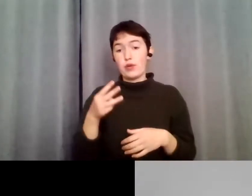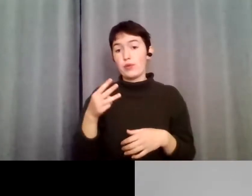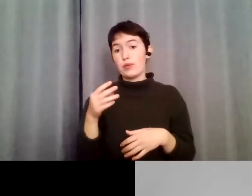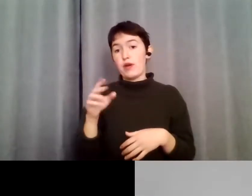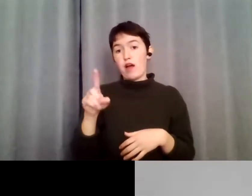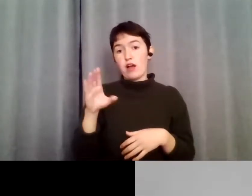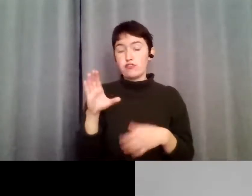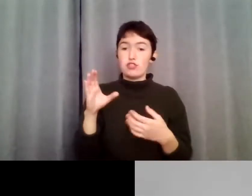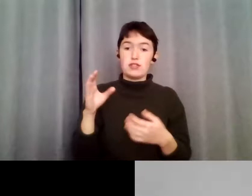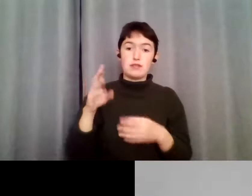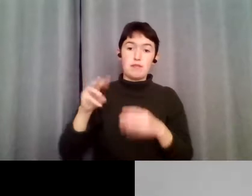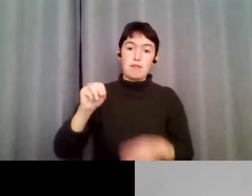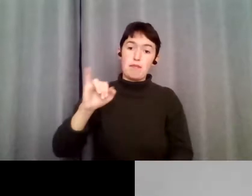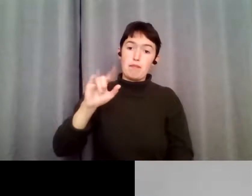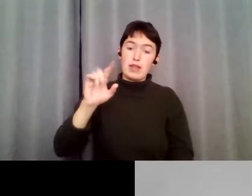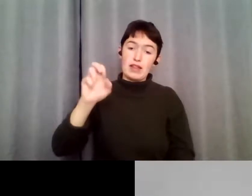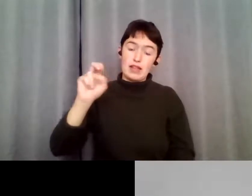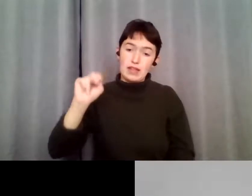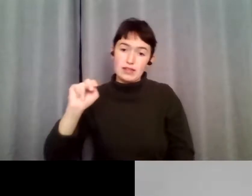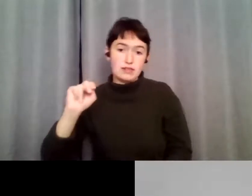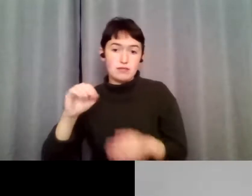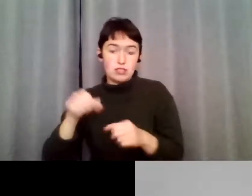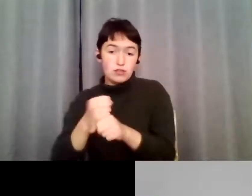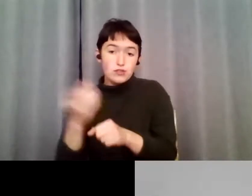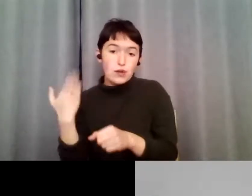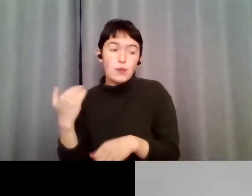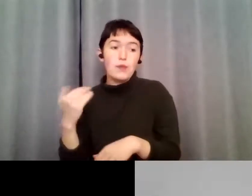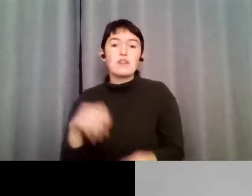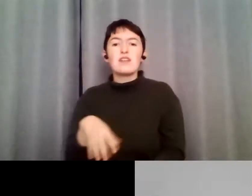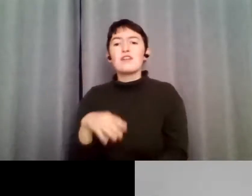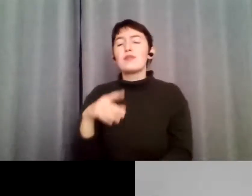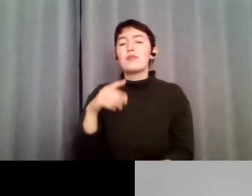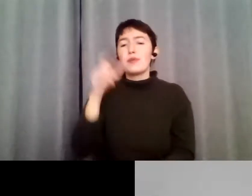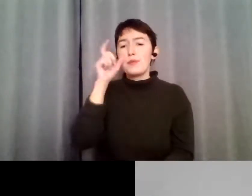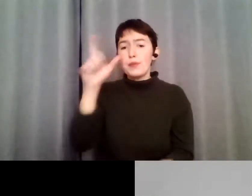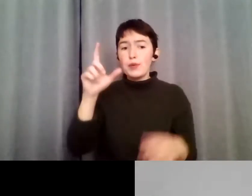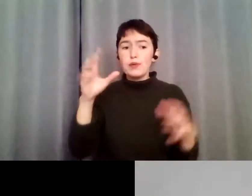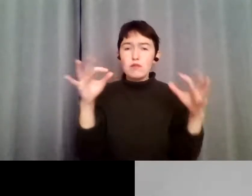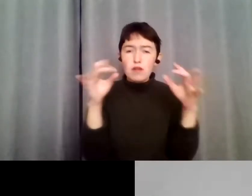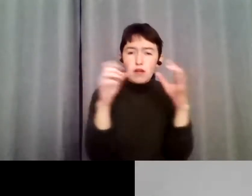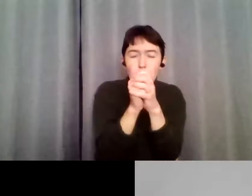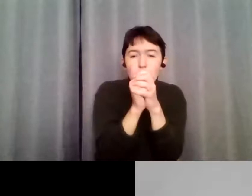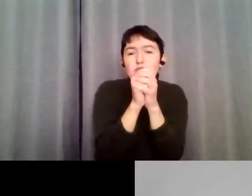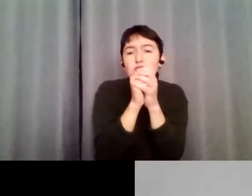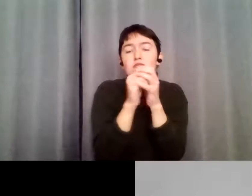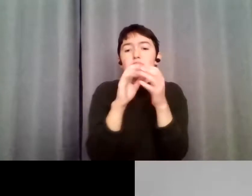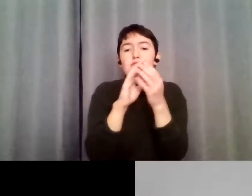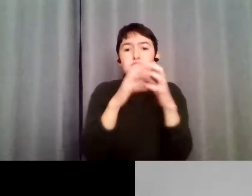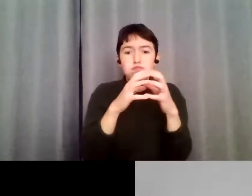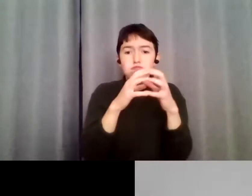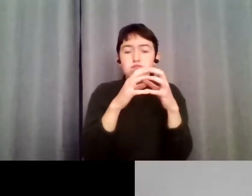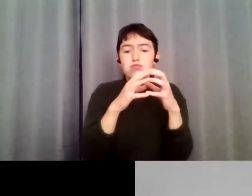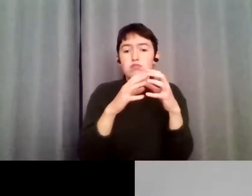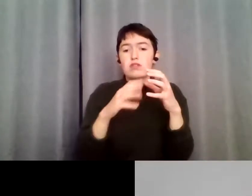think 4.5 billion years ago. So this was long before the dinosaurs. And in fact,